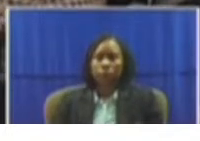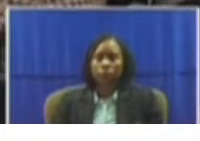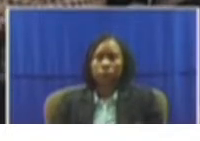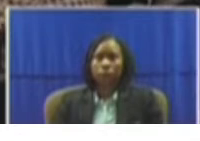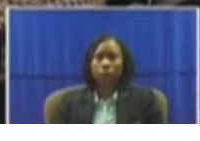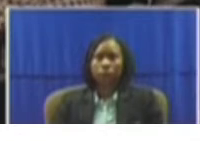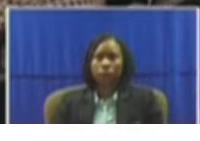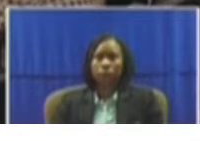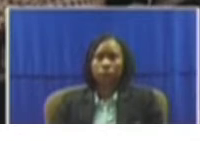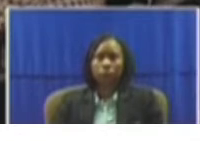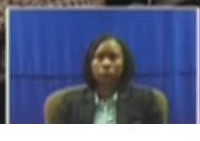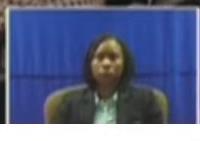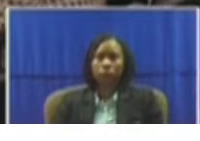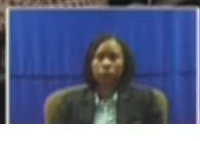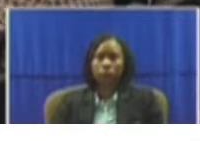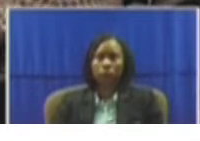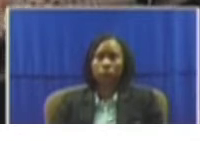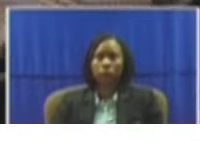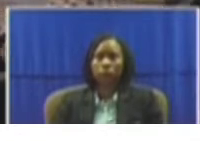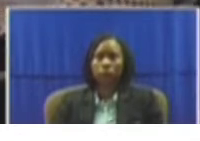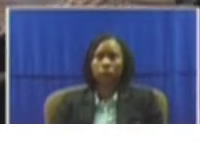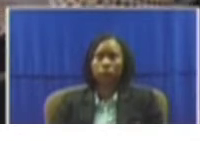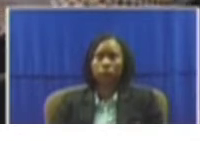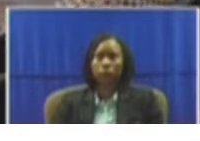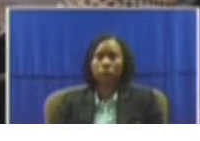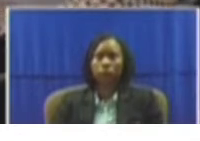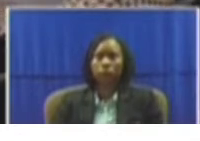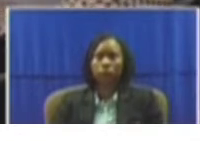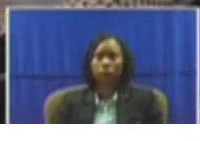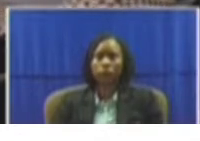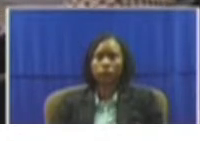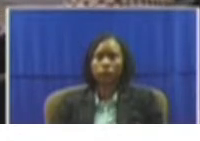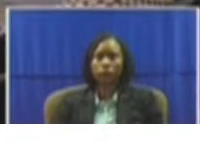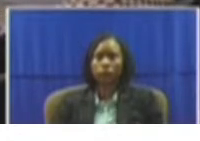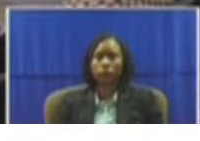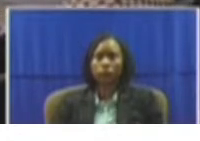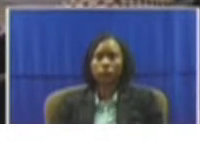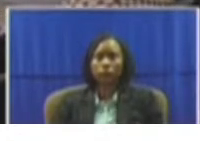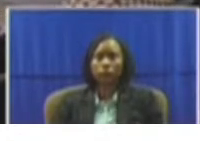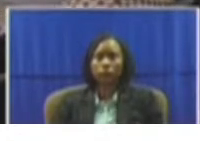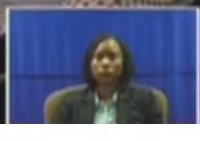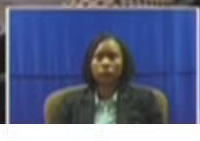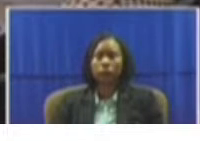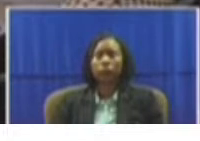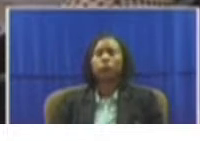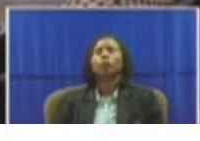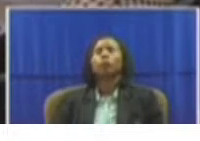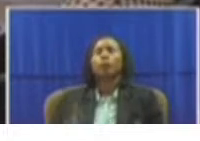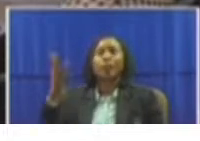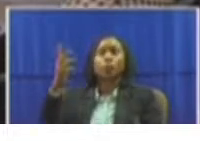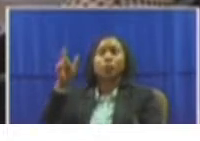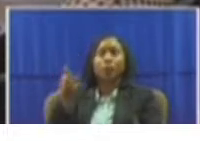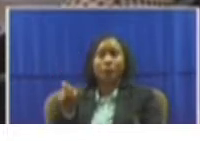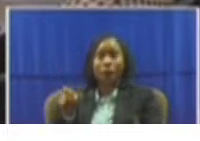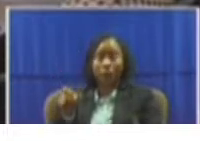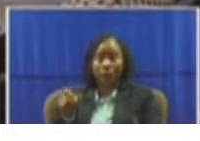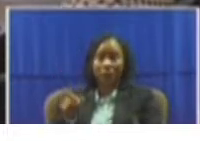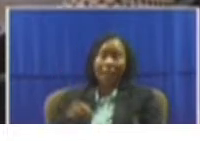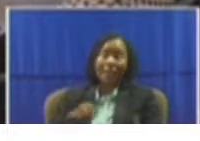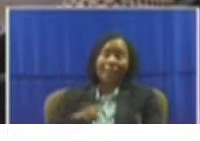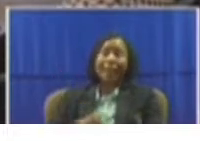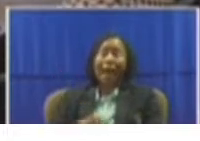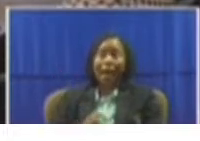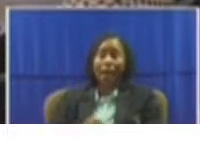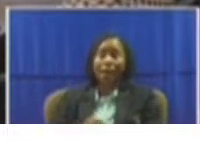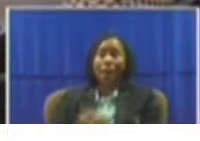Speaker, Speaker, when history books are being